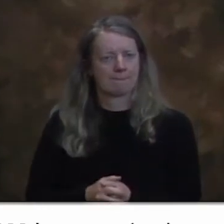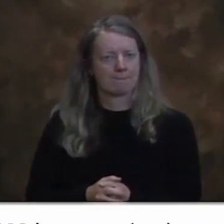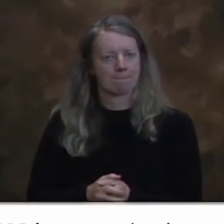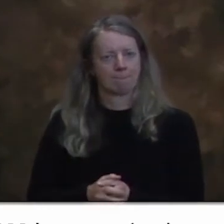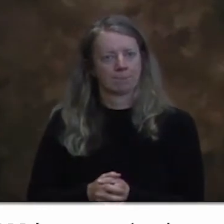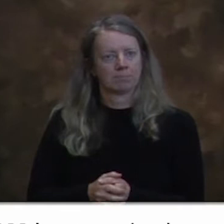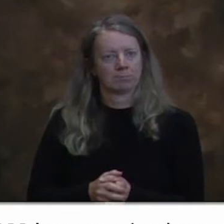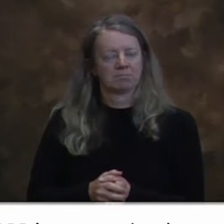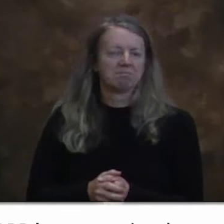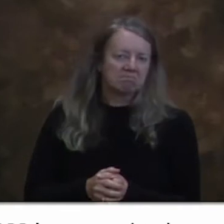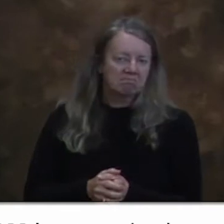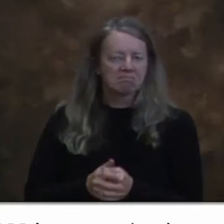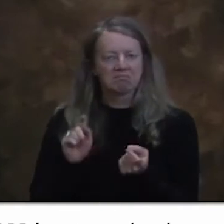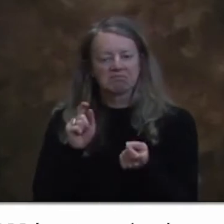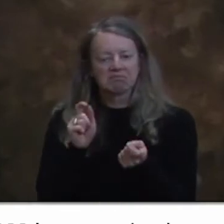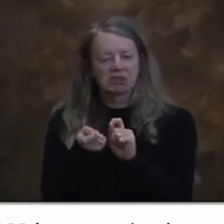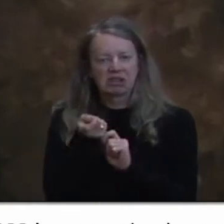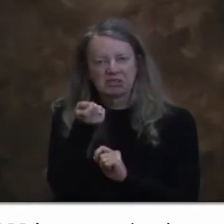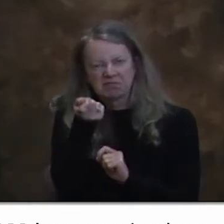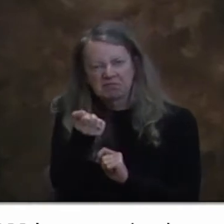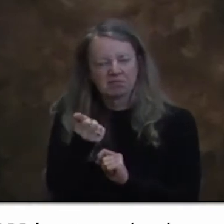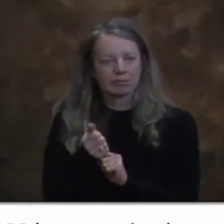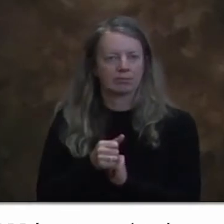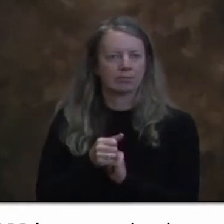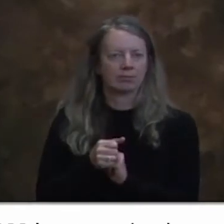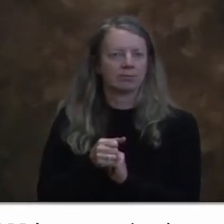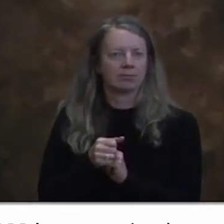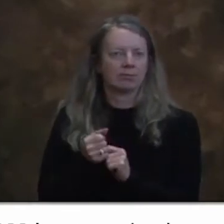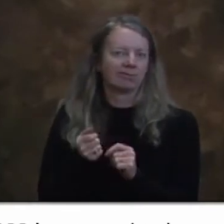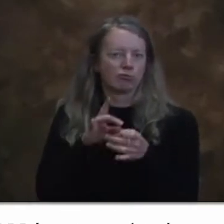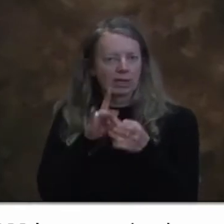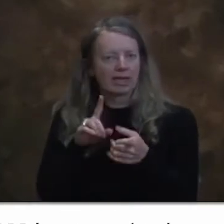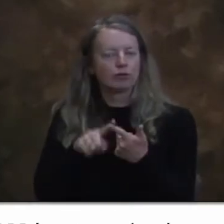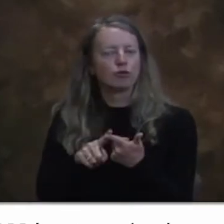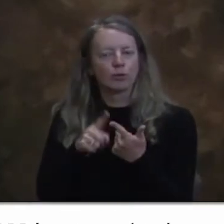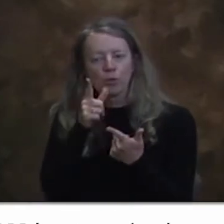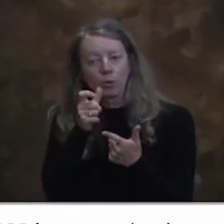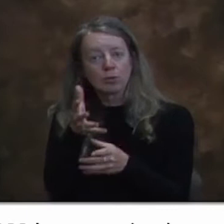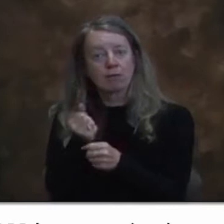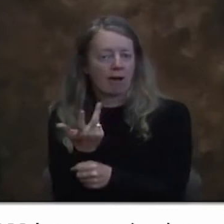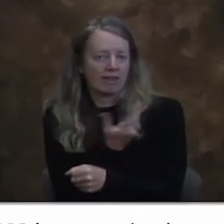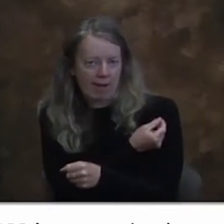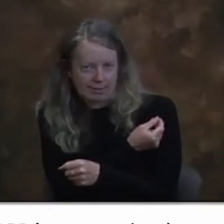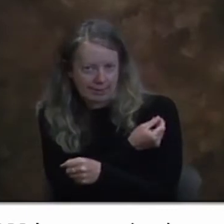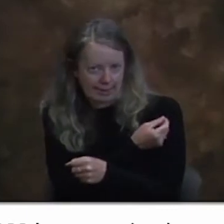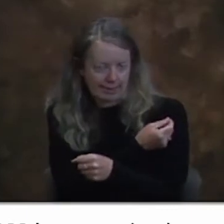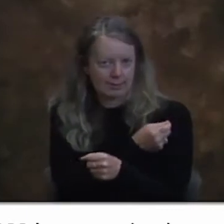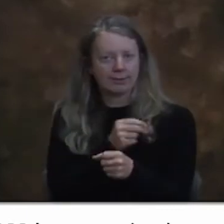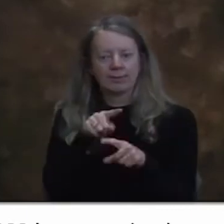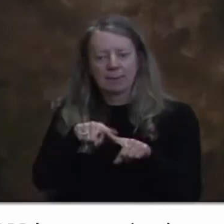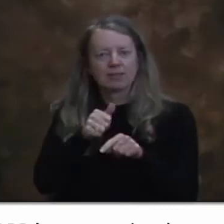While there's not been much change in the overall proportion of vaccinated amongst the different age groups,